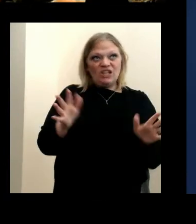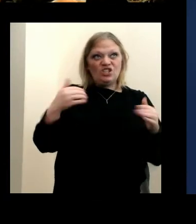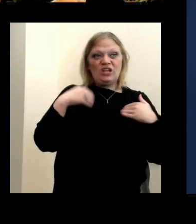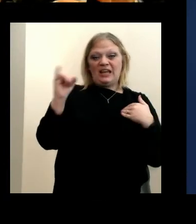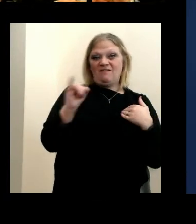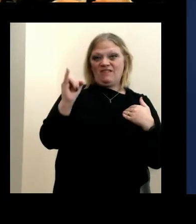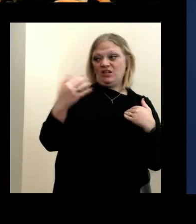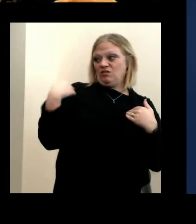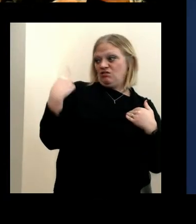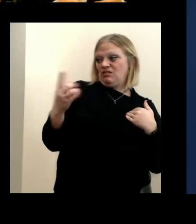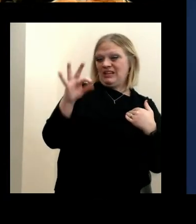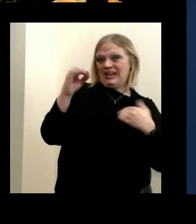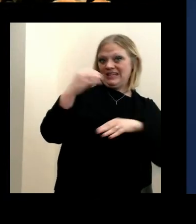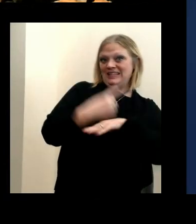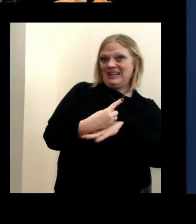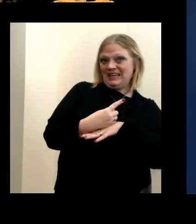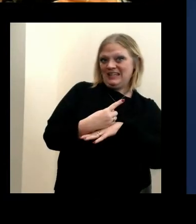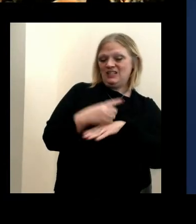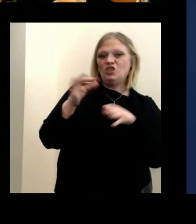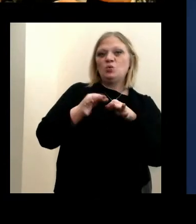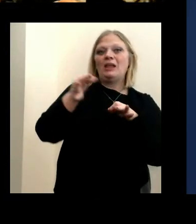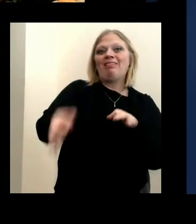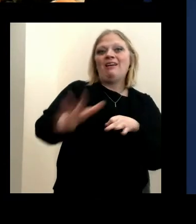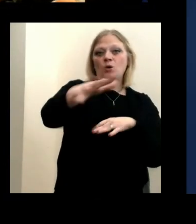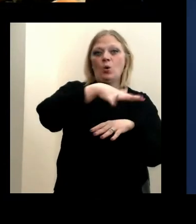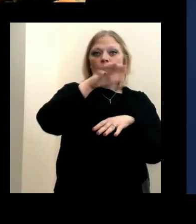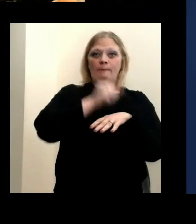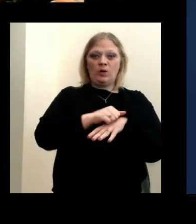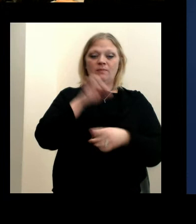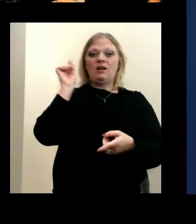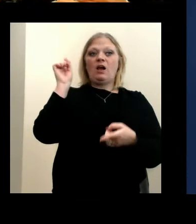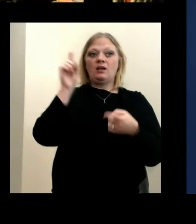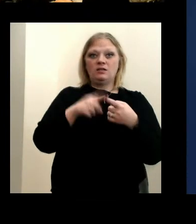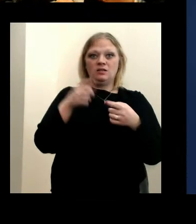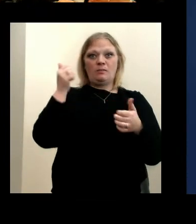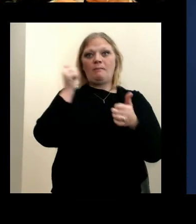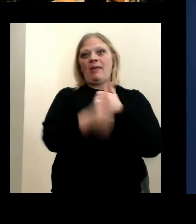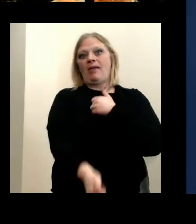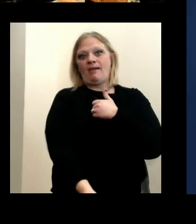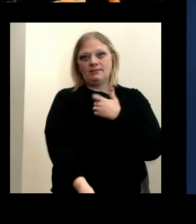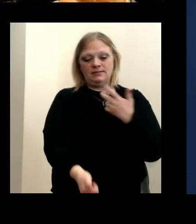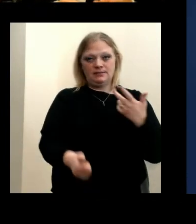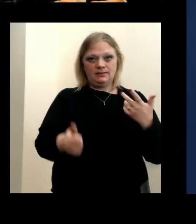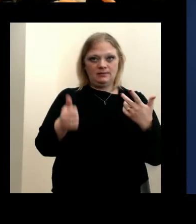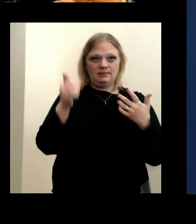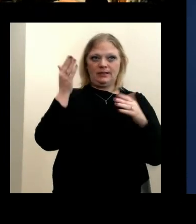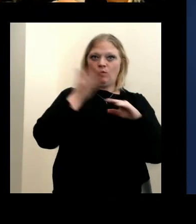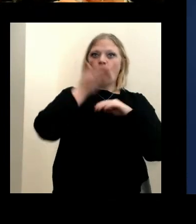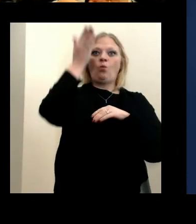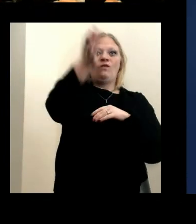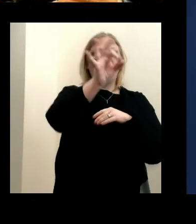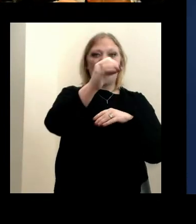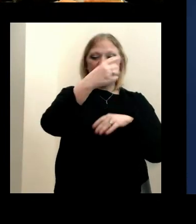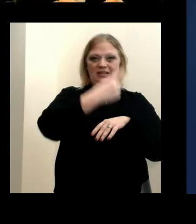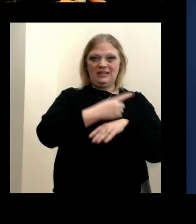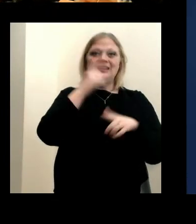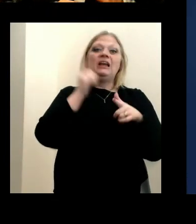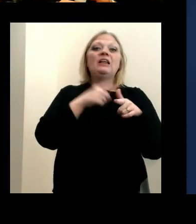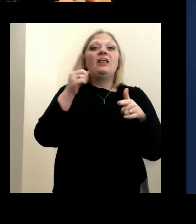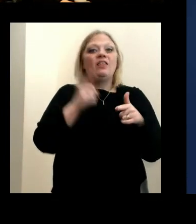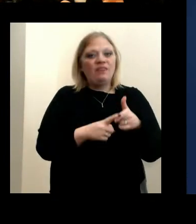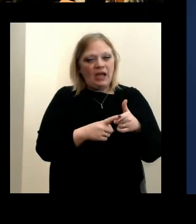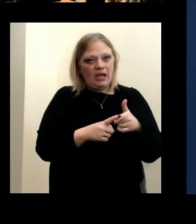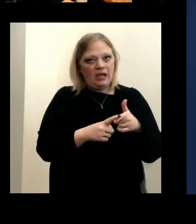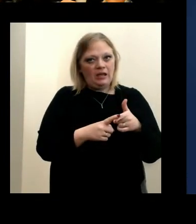days to delay their vaccine appointment until it's been beyond 90 days, and then you might need some extra help for your immunity.